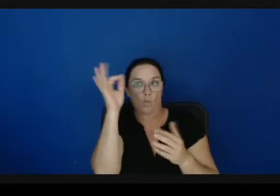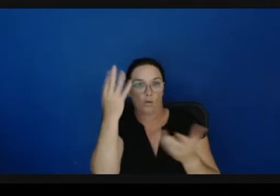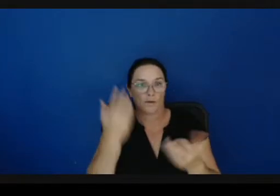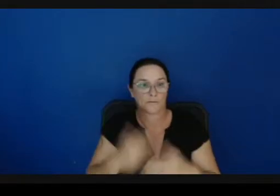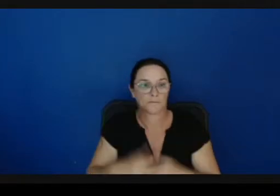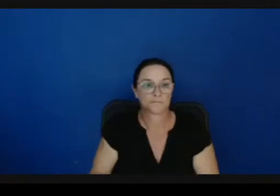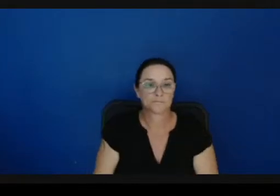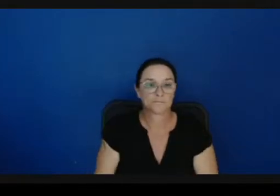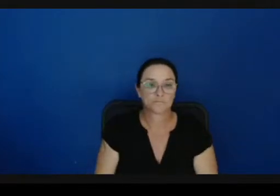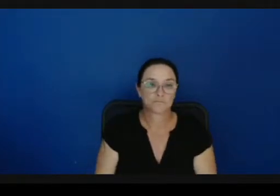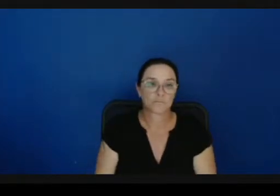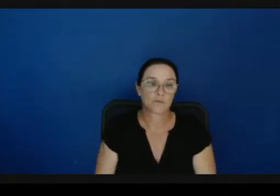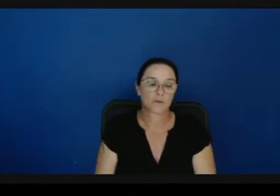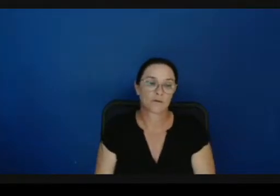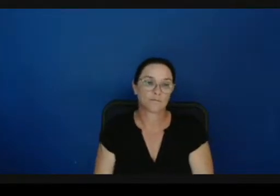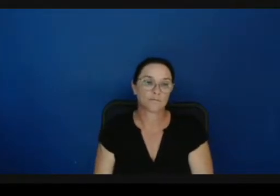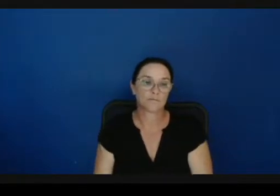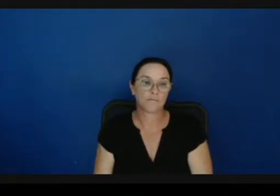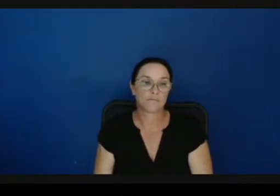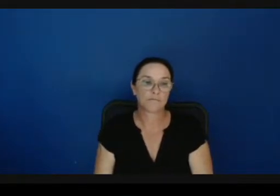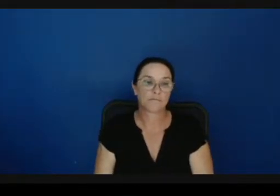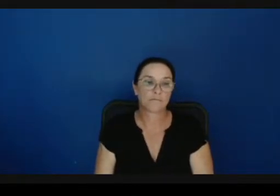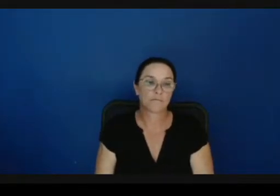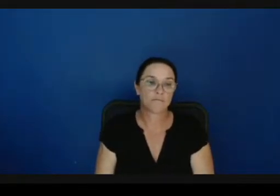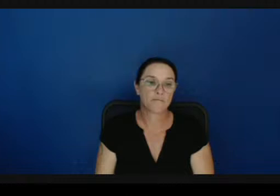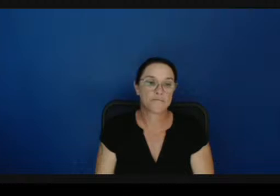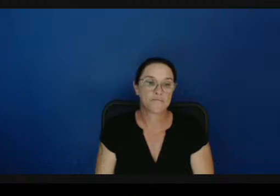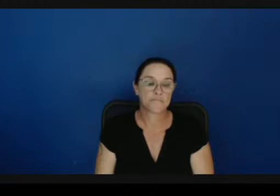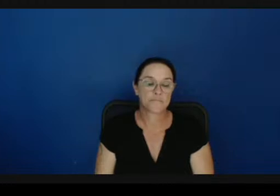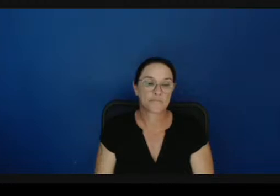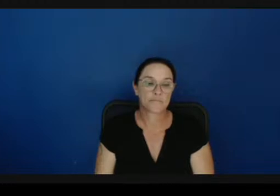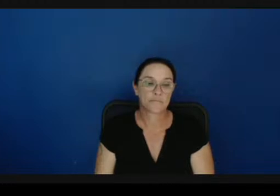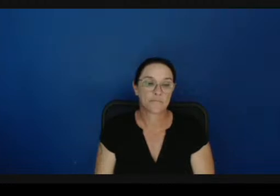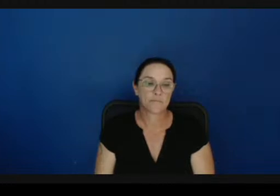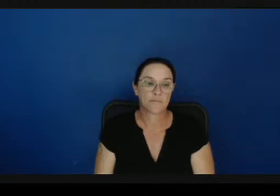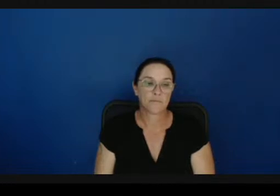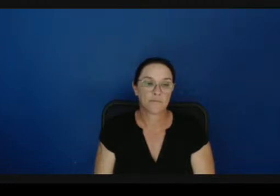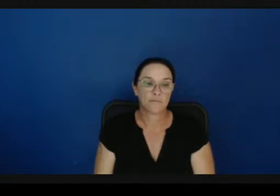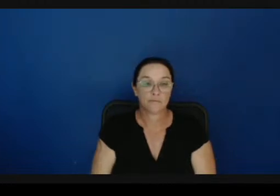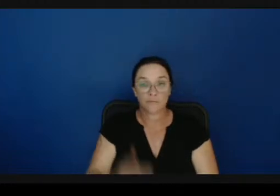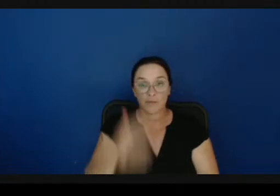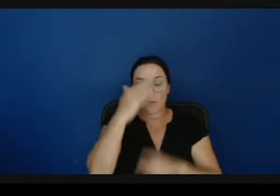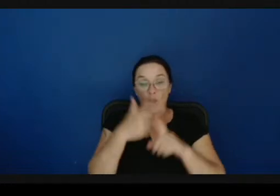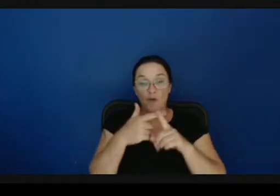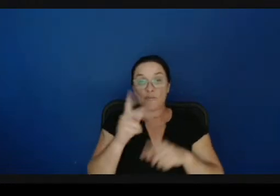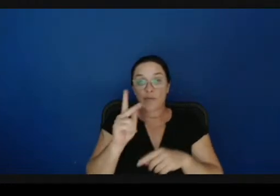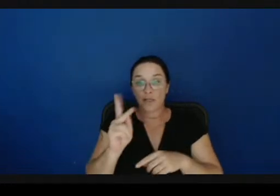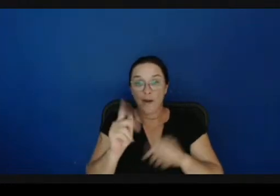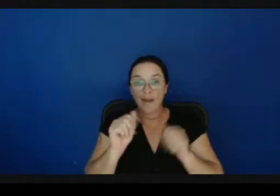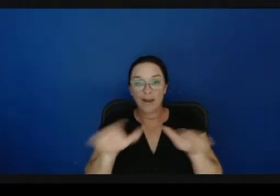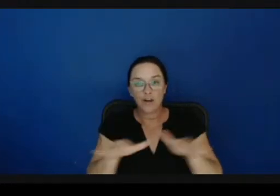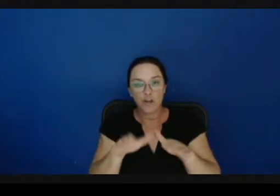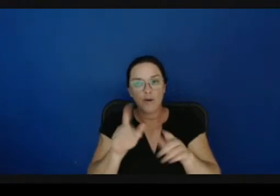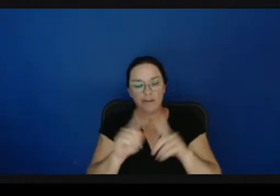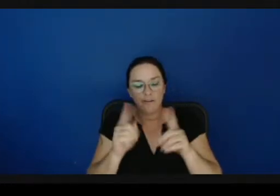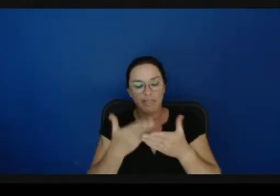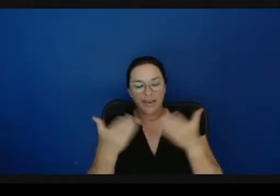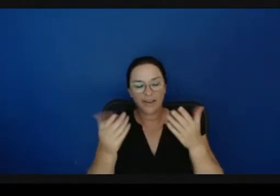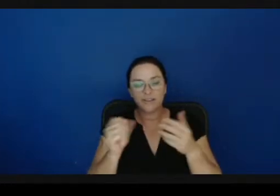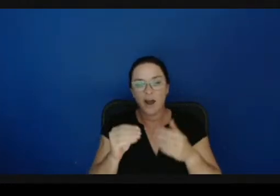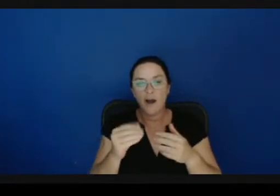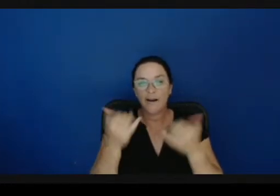out So that's as much. yeah, I mean, and we know from Kilauea it can do different things. So at least we have something to go on,